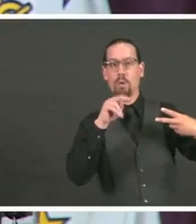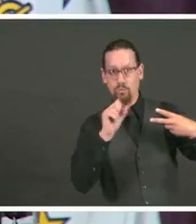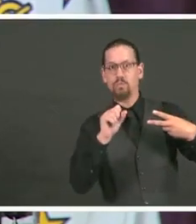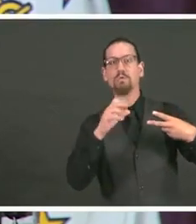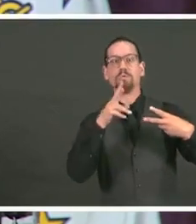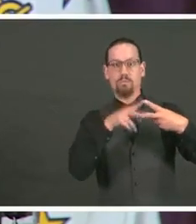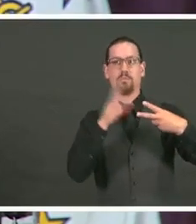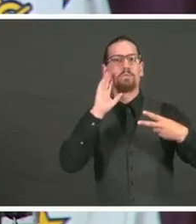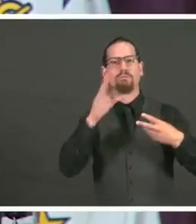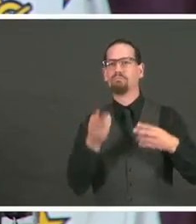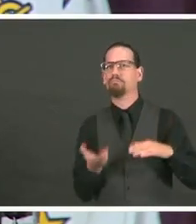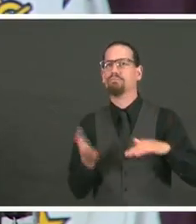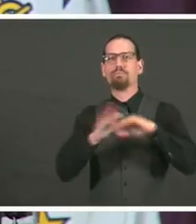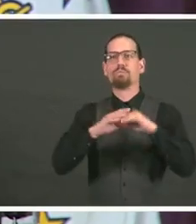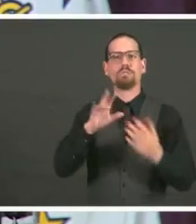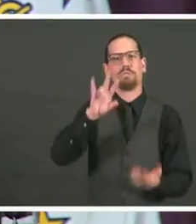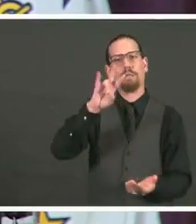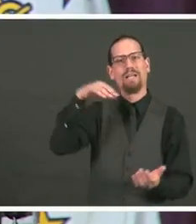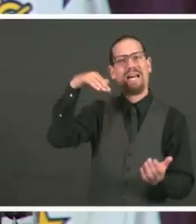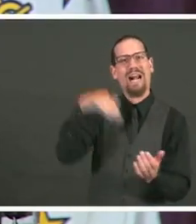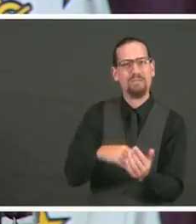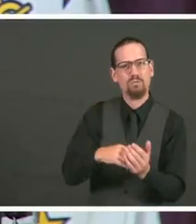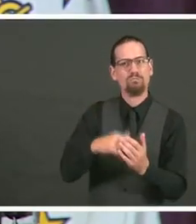turnaround time. So that'll bring us up to